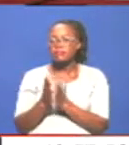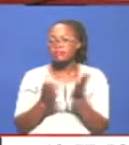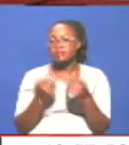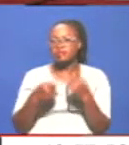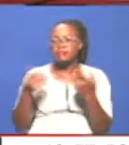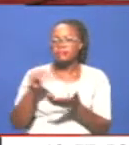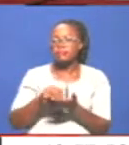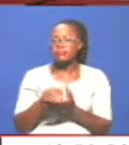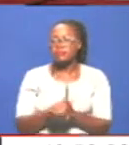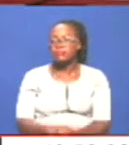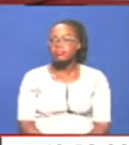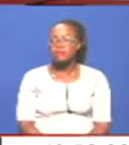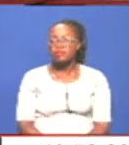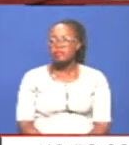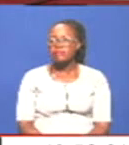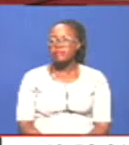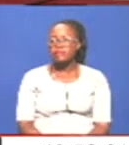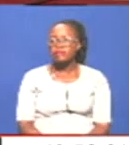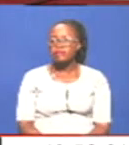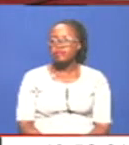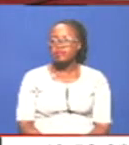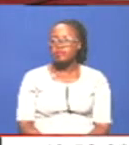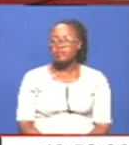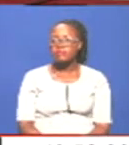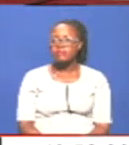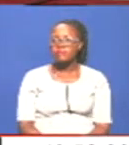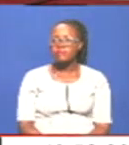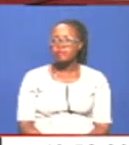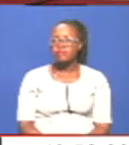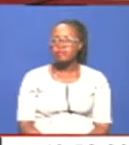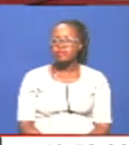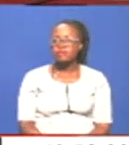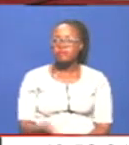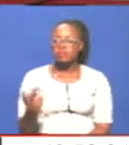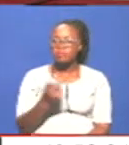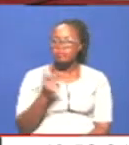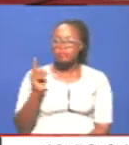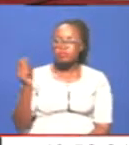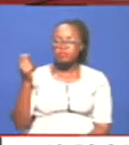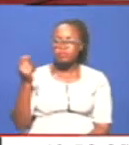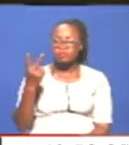sometime. Well, an inaugural championship for these two Kenyans, and by the Kenya won